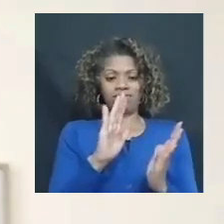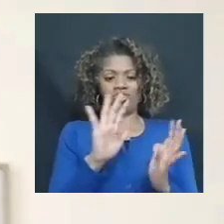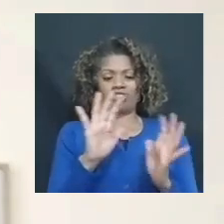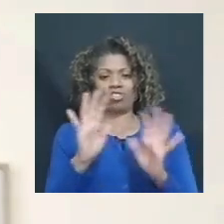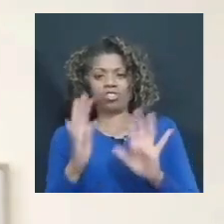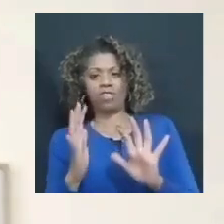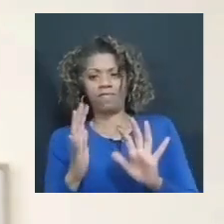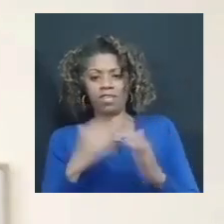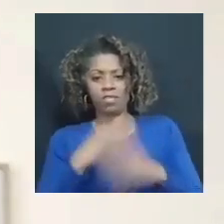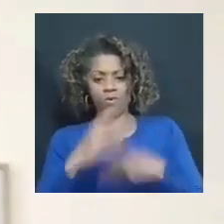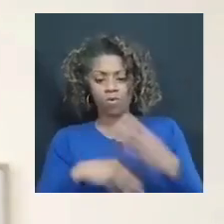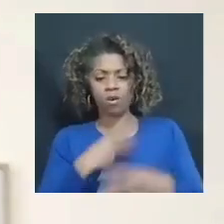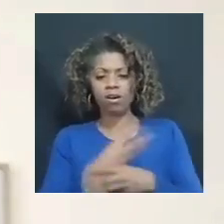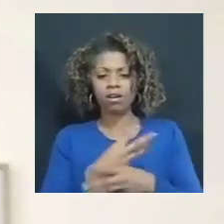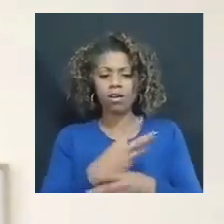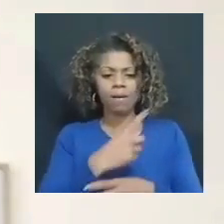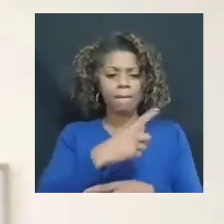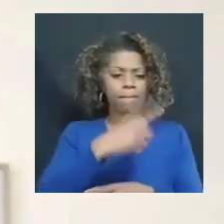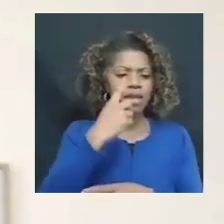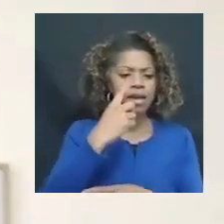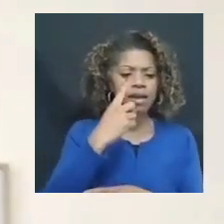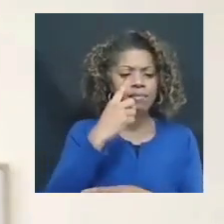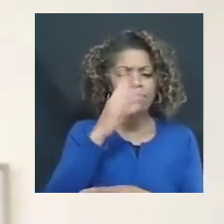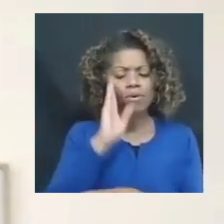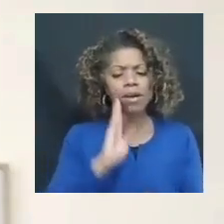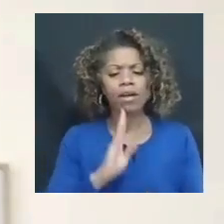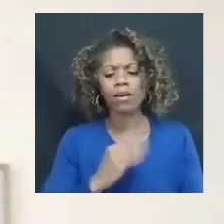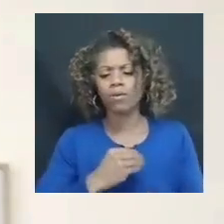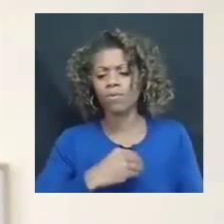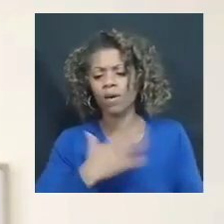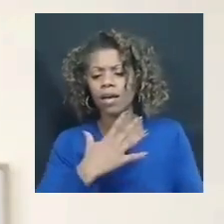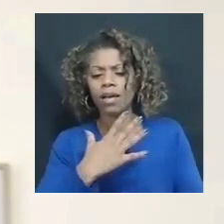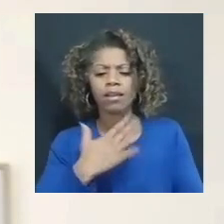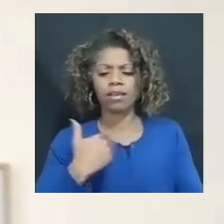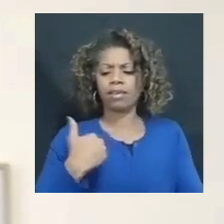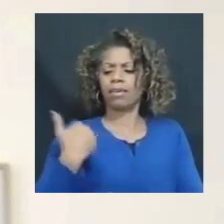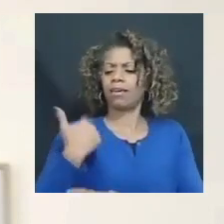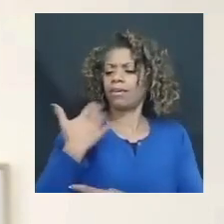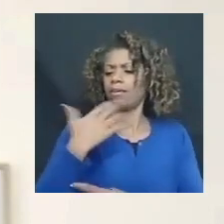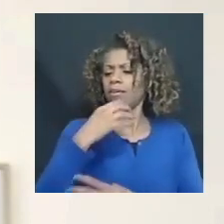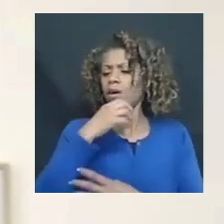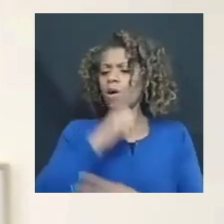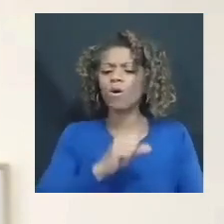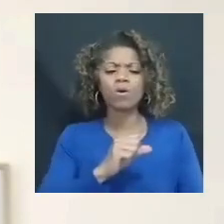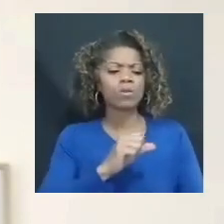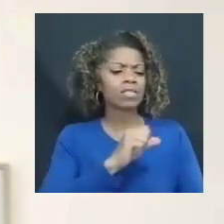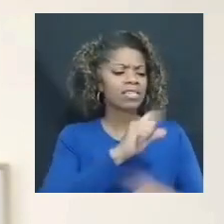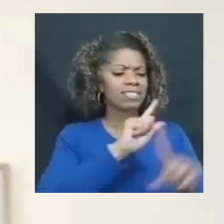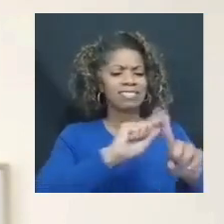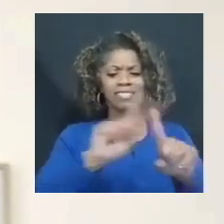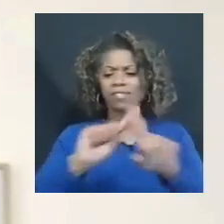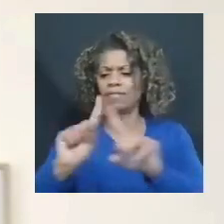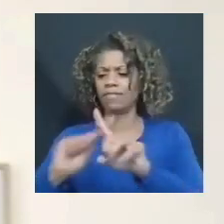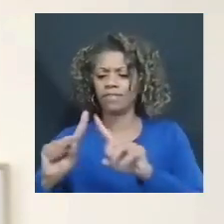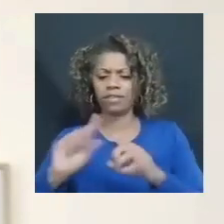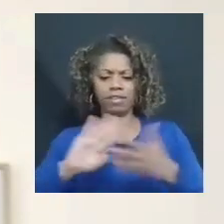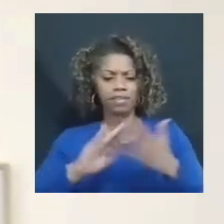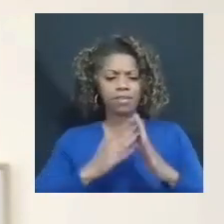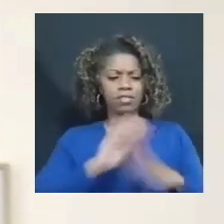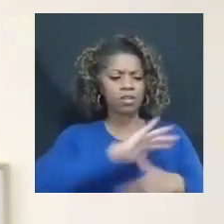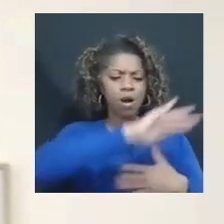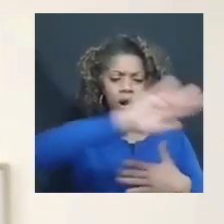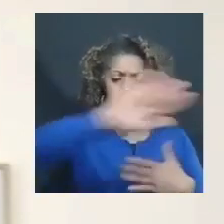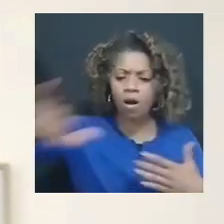brown, young and old, from every community across the nation. A moment in our history where we've all come together, despite our differences,